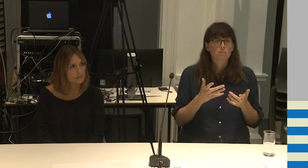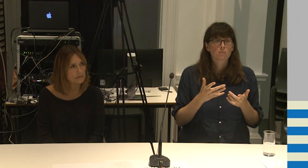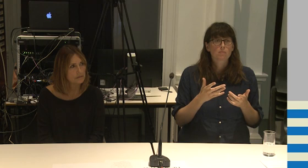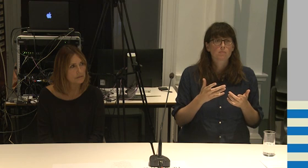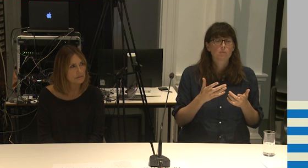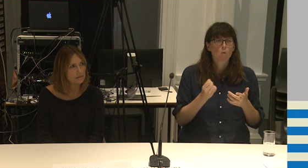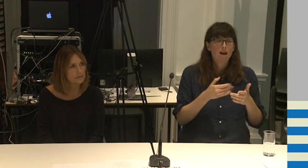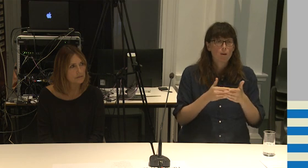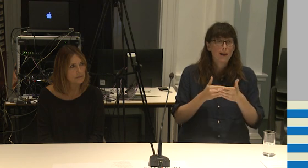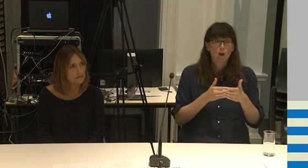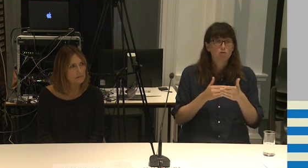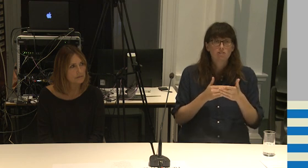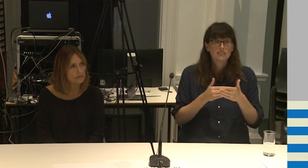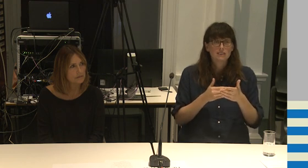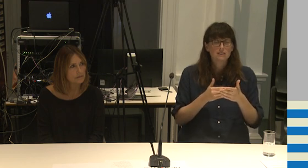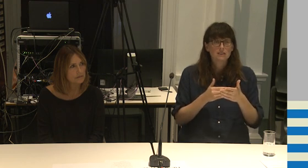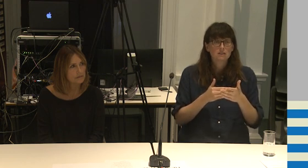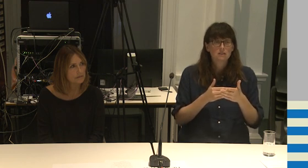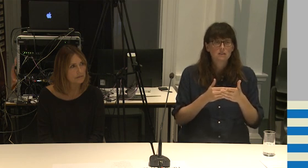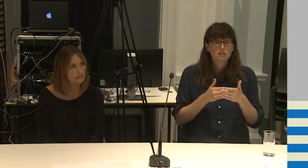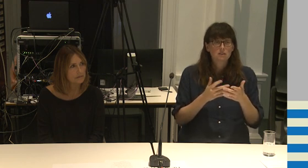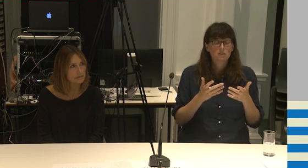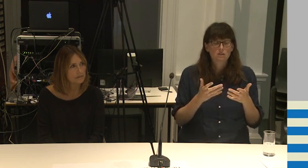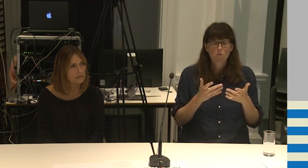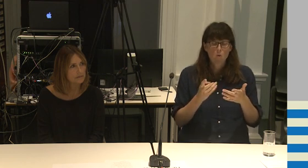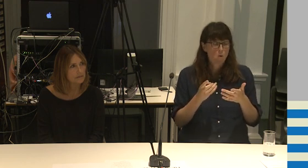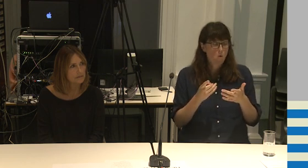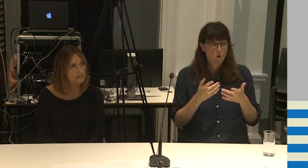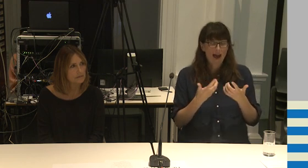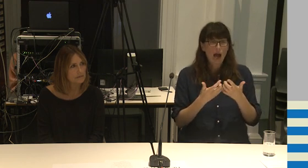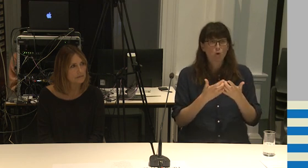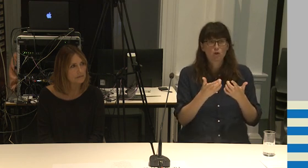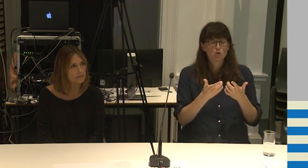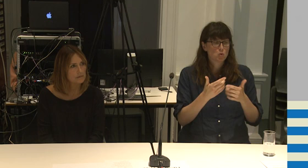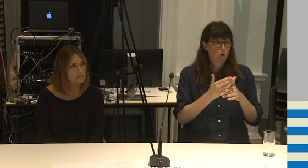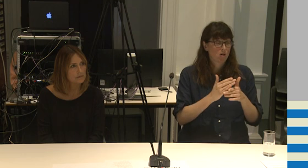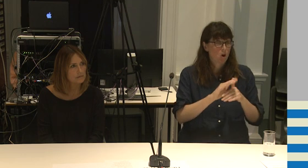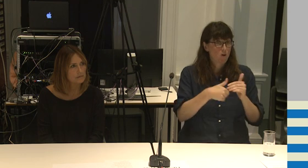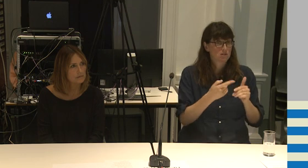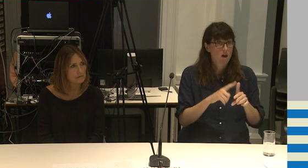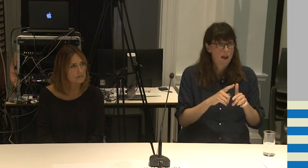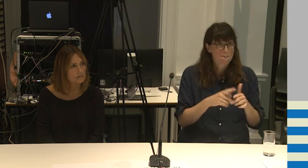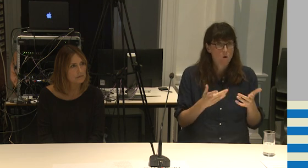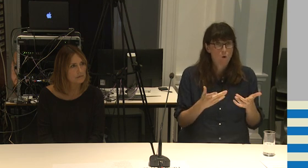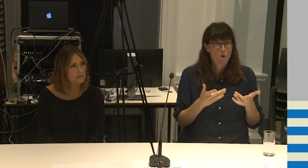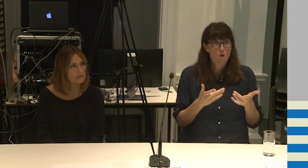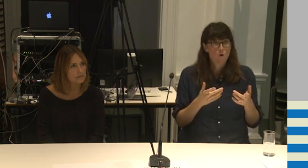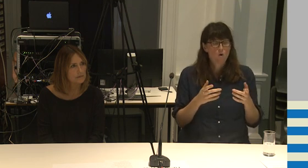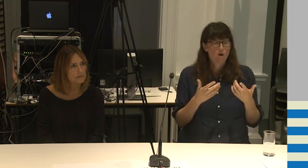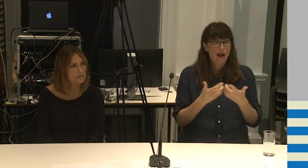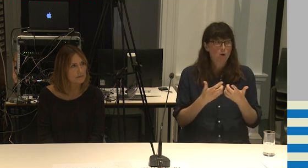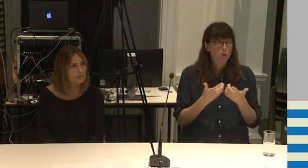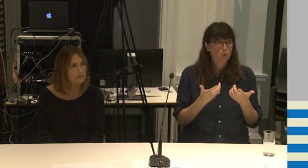certain boundaries you've managed to put in place to make sure you're not working overtime in an industry that already has that as a problem.